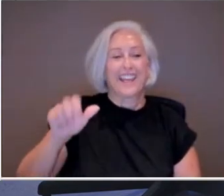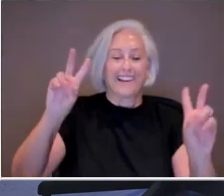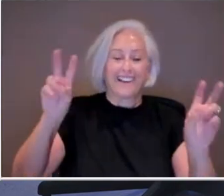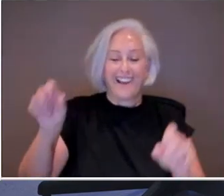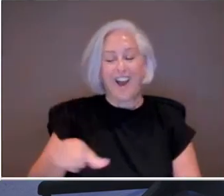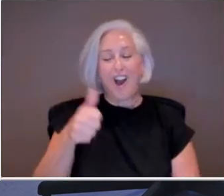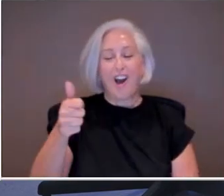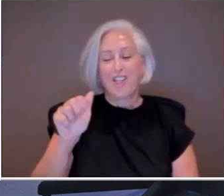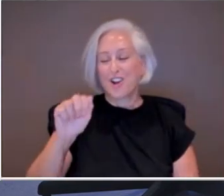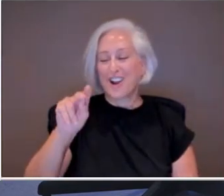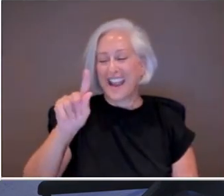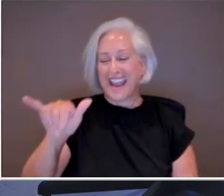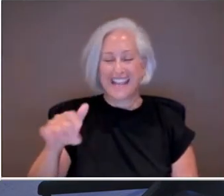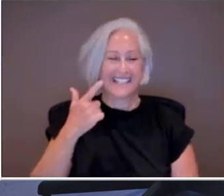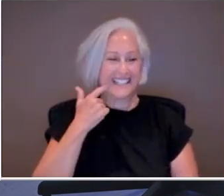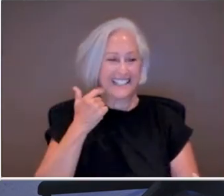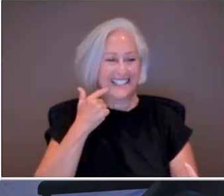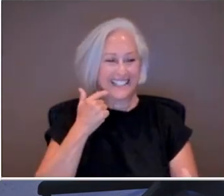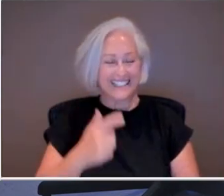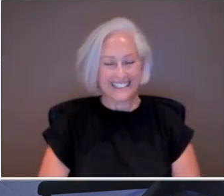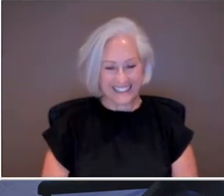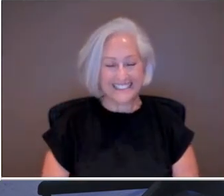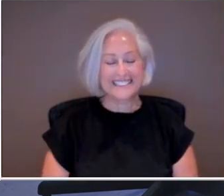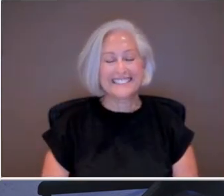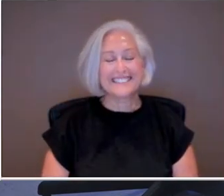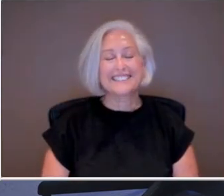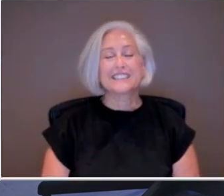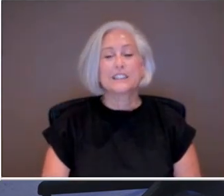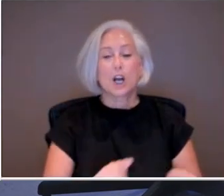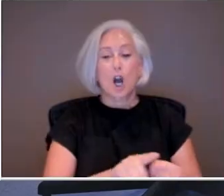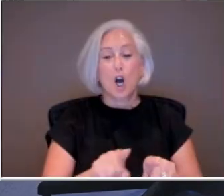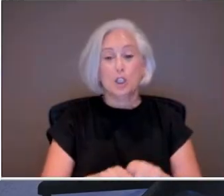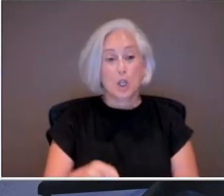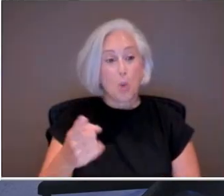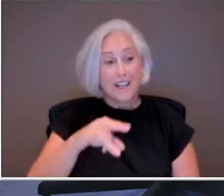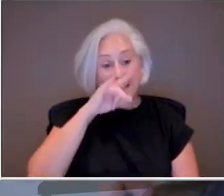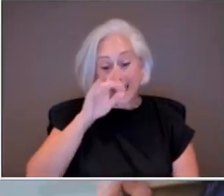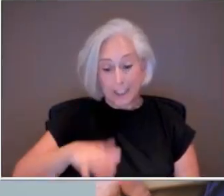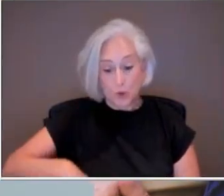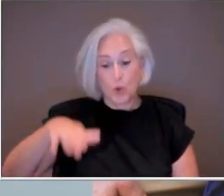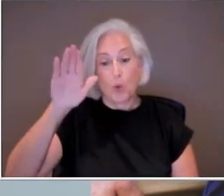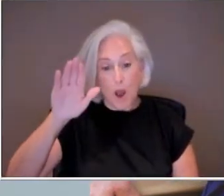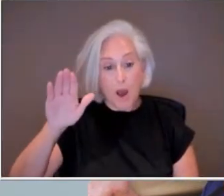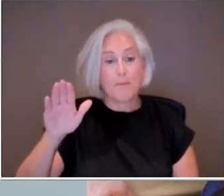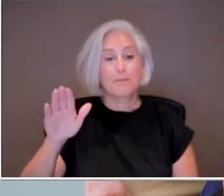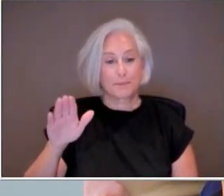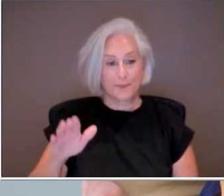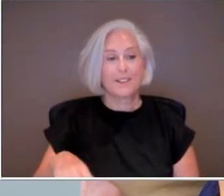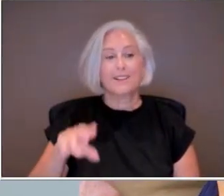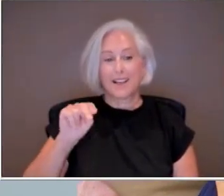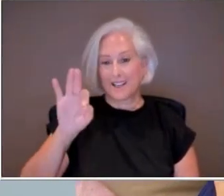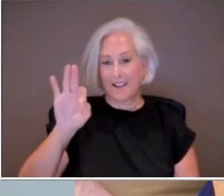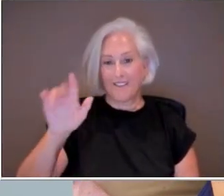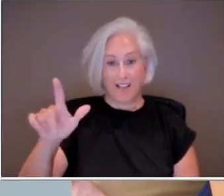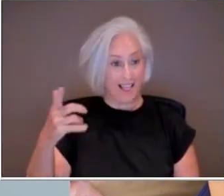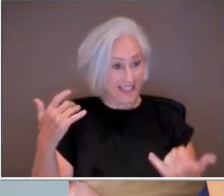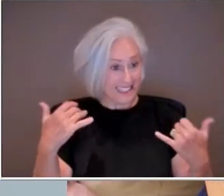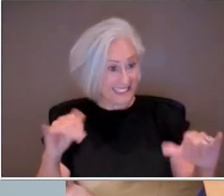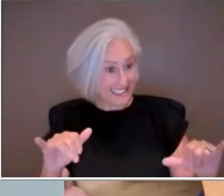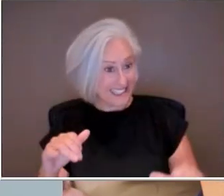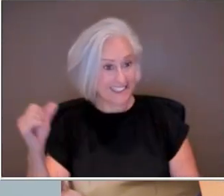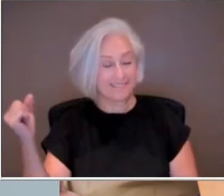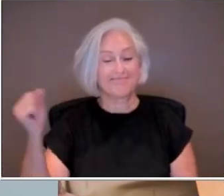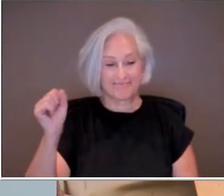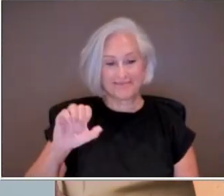home? And in addition, one of your kids grew up to play in the NFL. Does he still play in the NFL? He does.